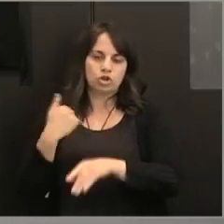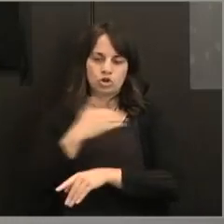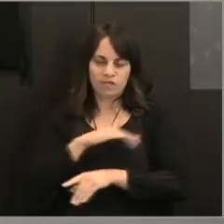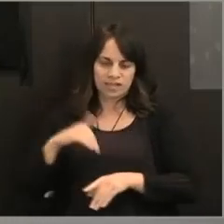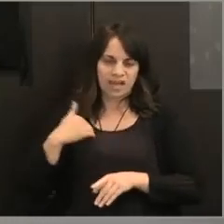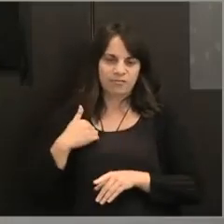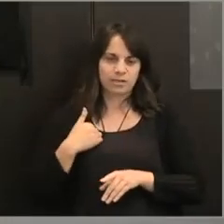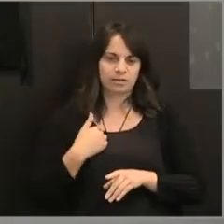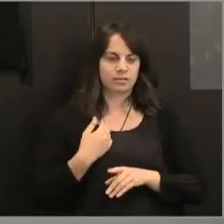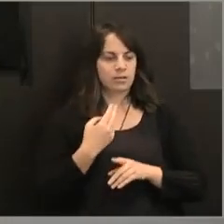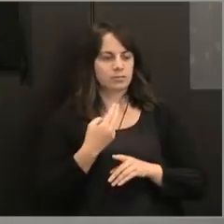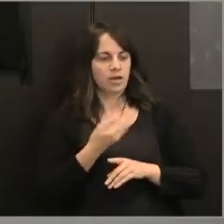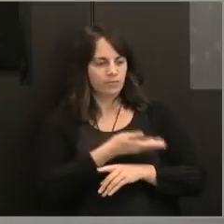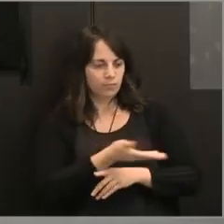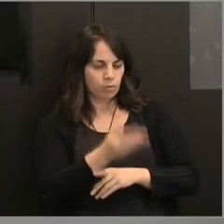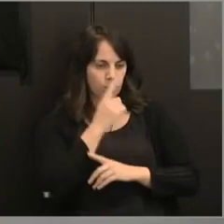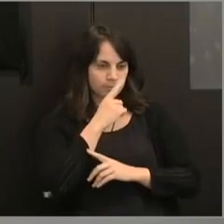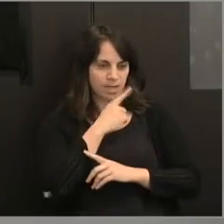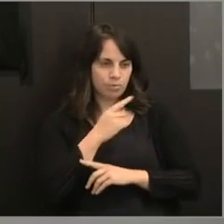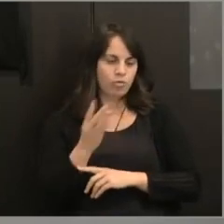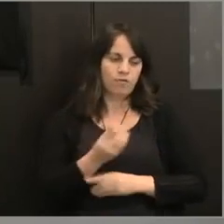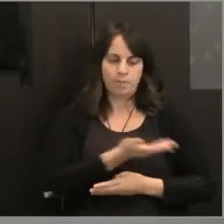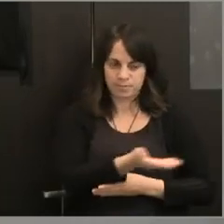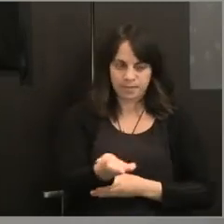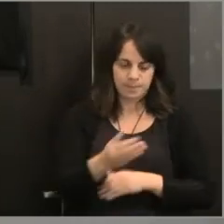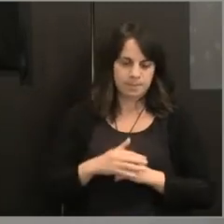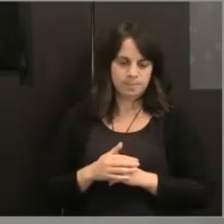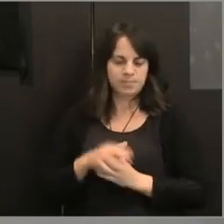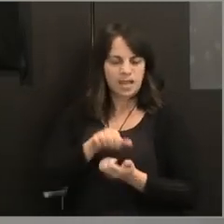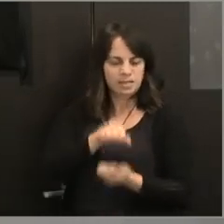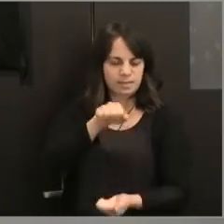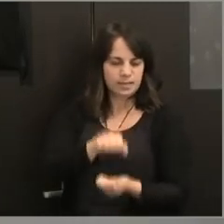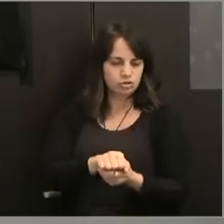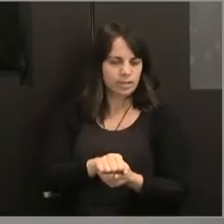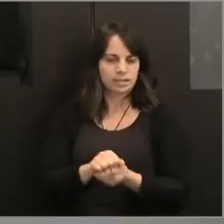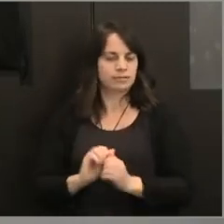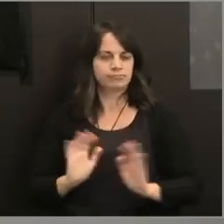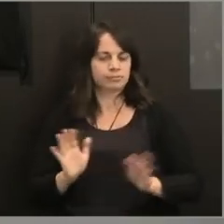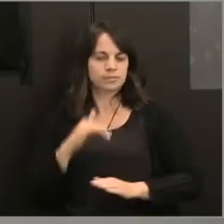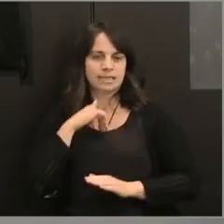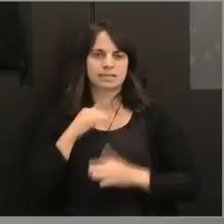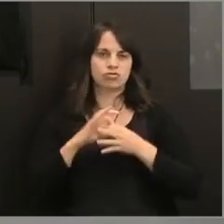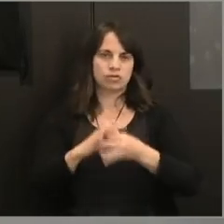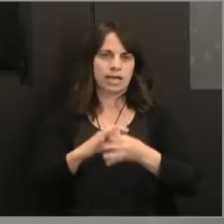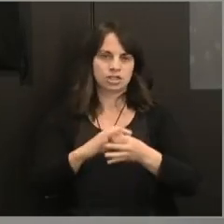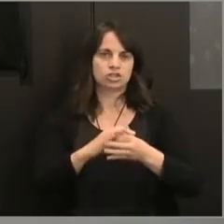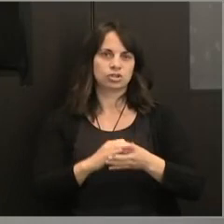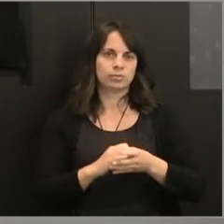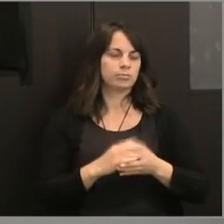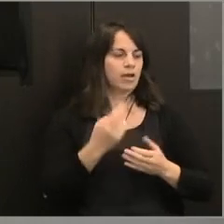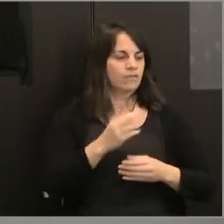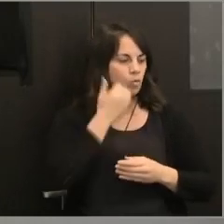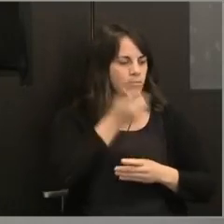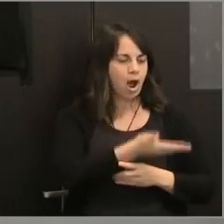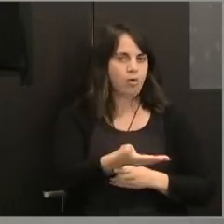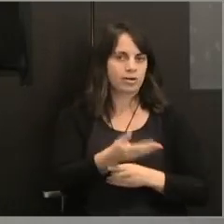the people. The treaty does not require a relationship just for and by Māori.